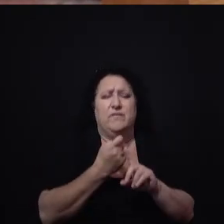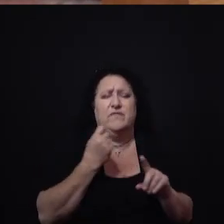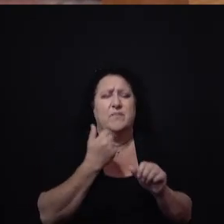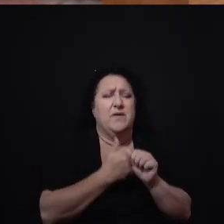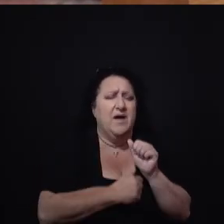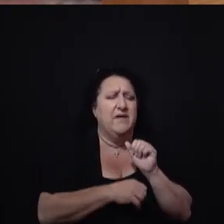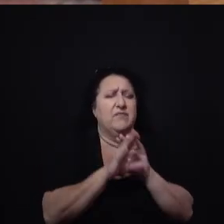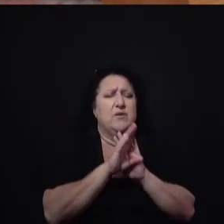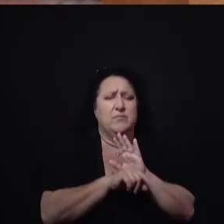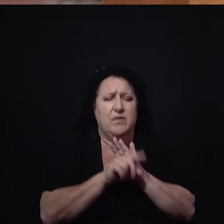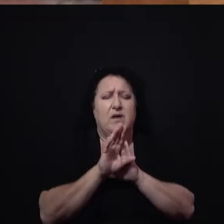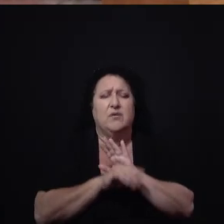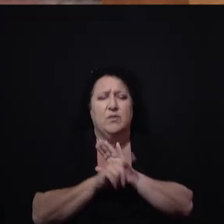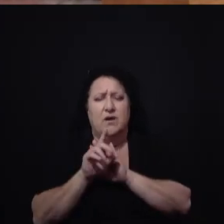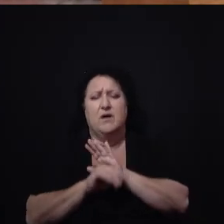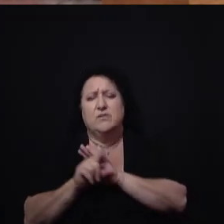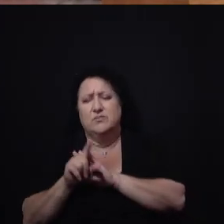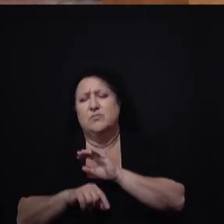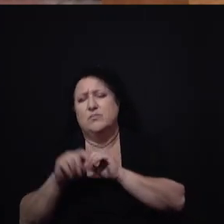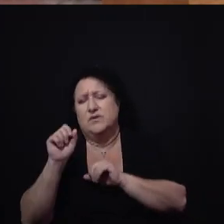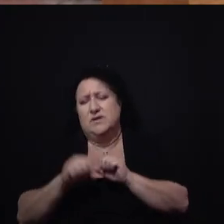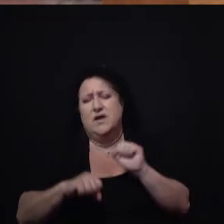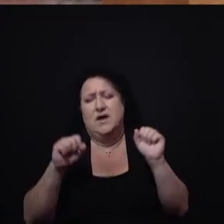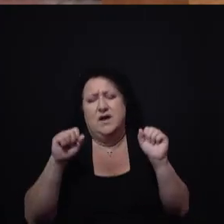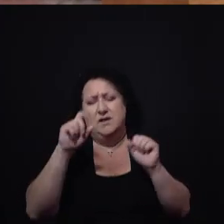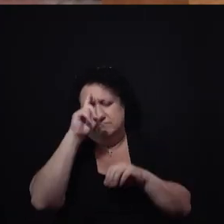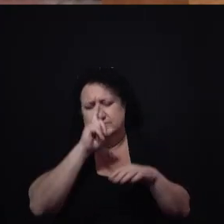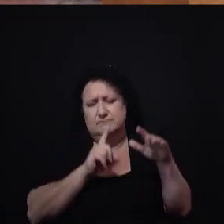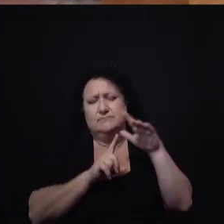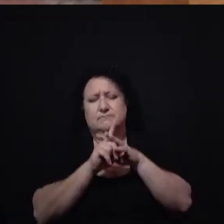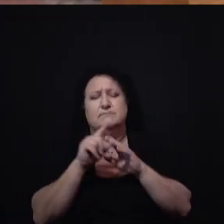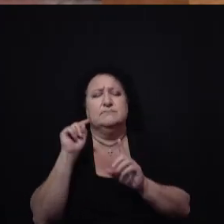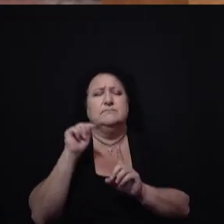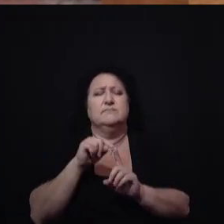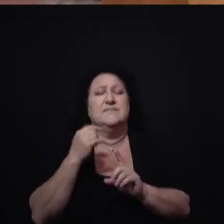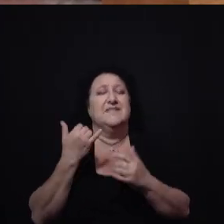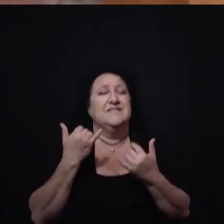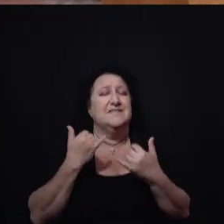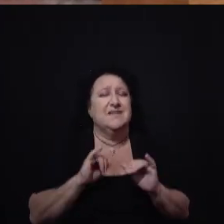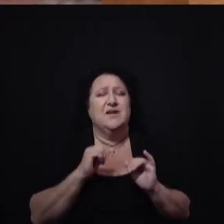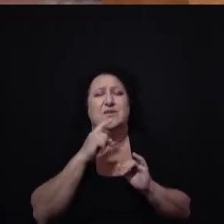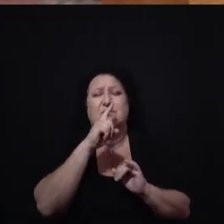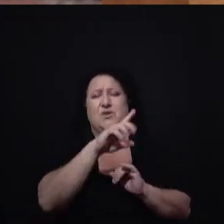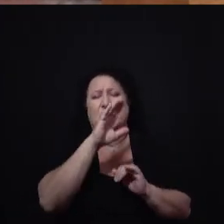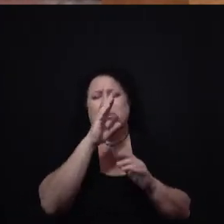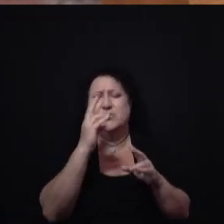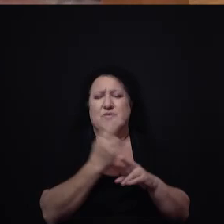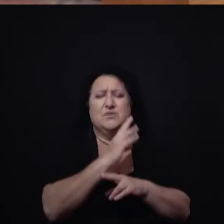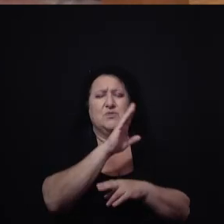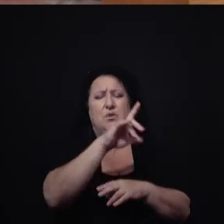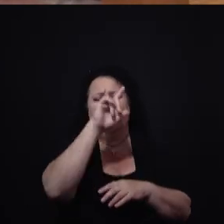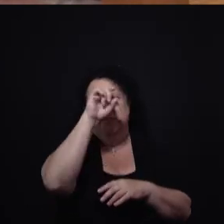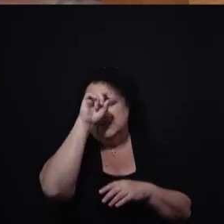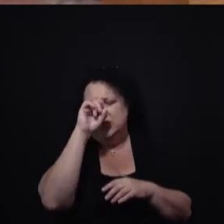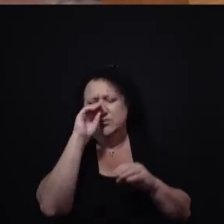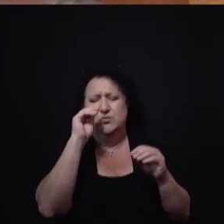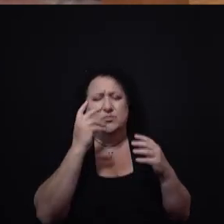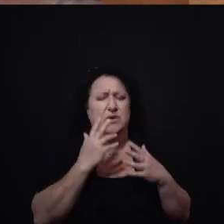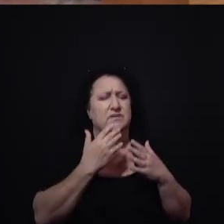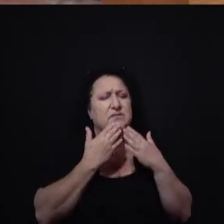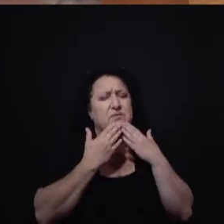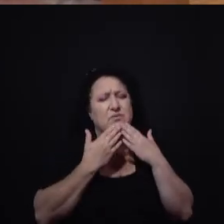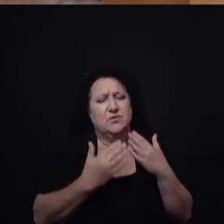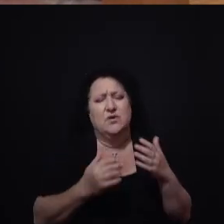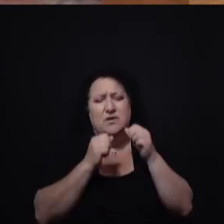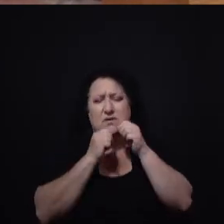background you can think of. And yet you and your mysterious and gracious goodness and love, you are the one that says,